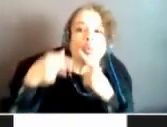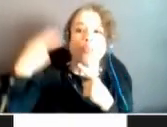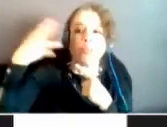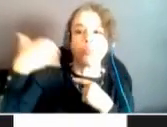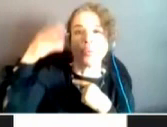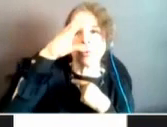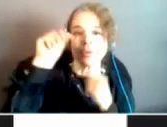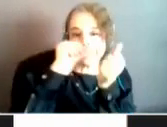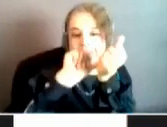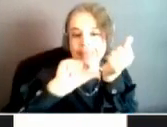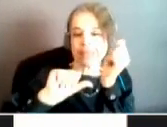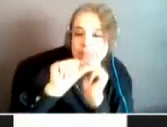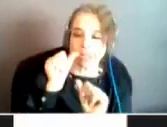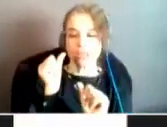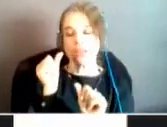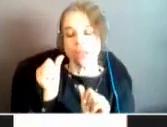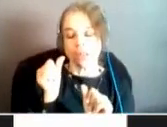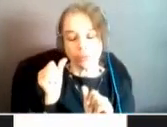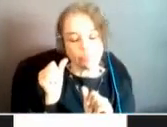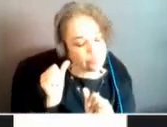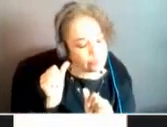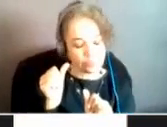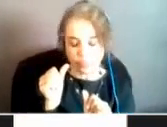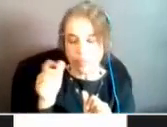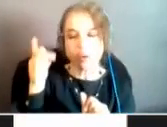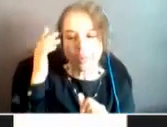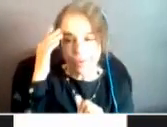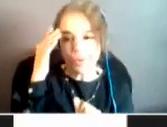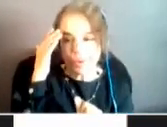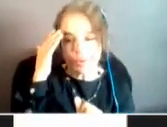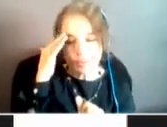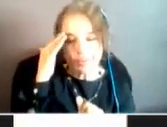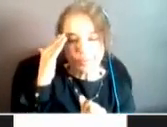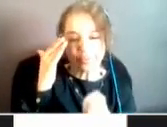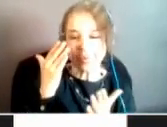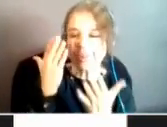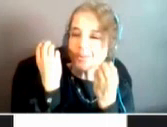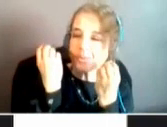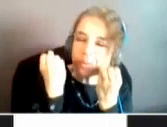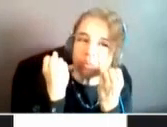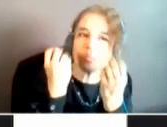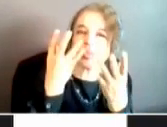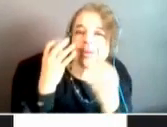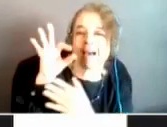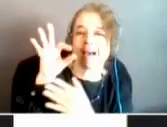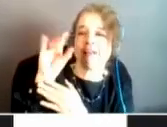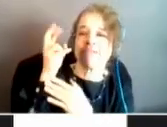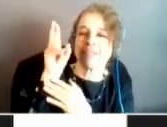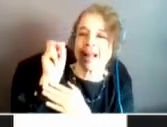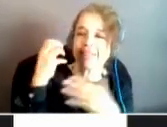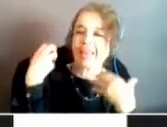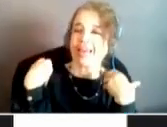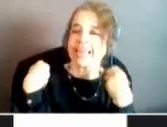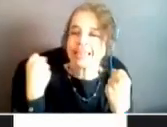for suicidal ideation. So, you know, there are just so many factors, and that's why